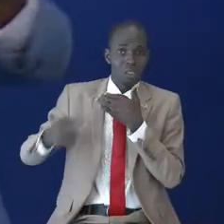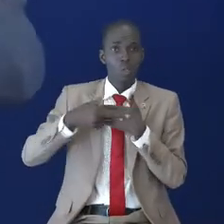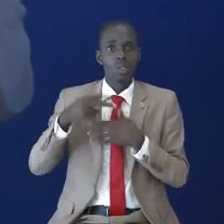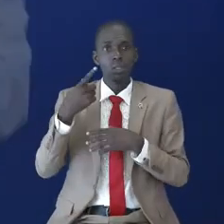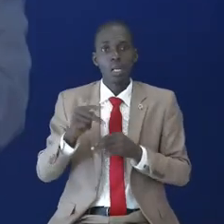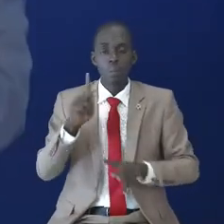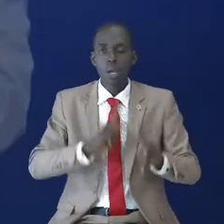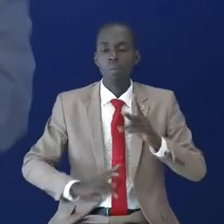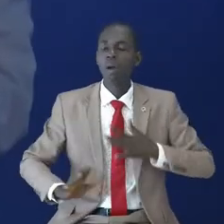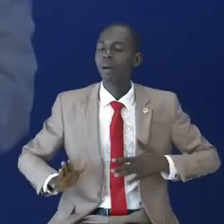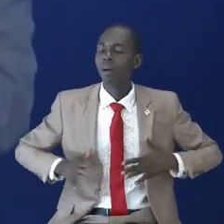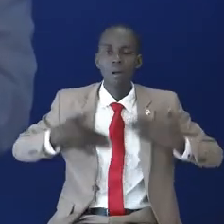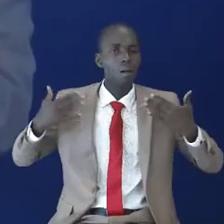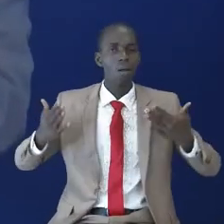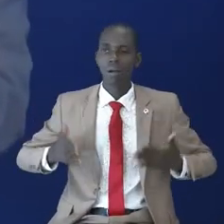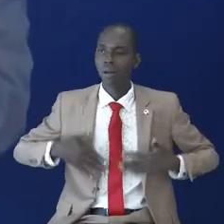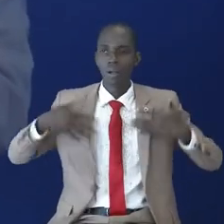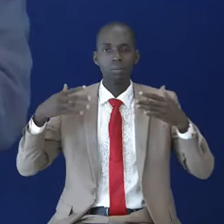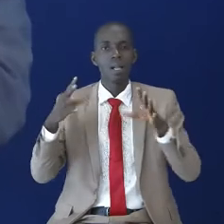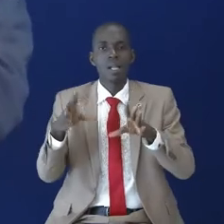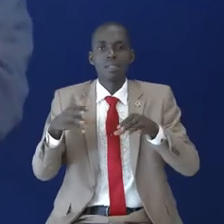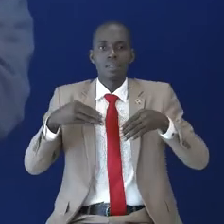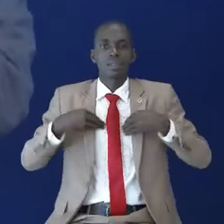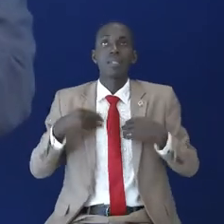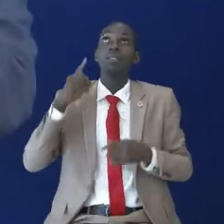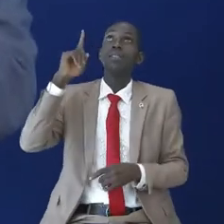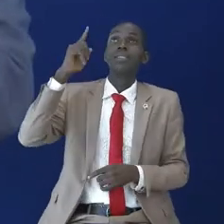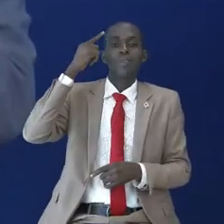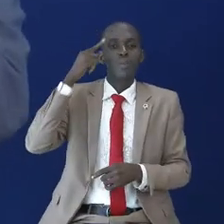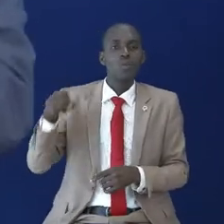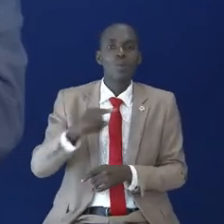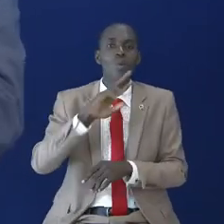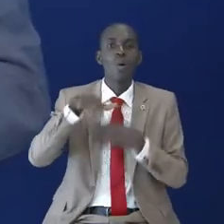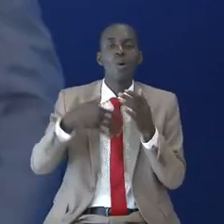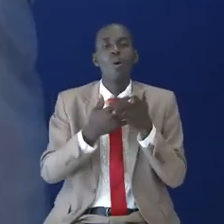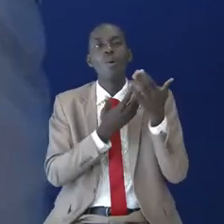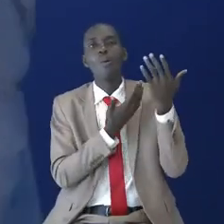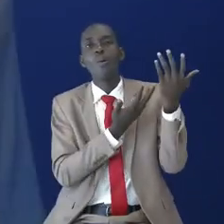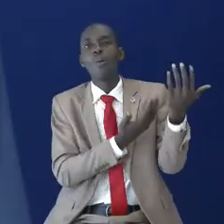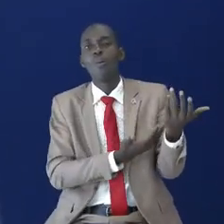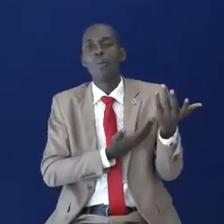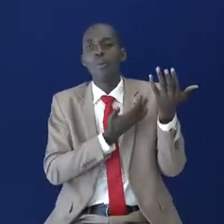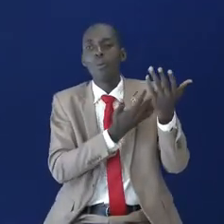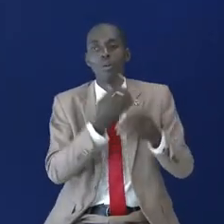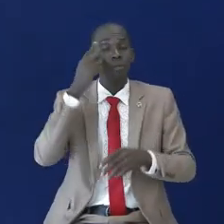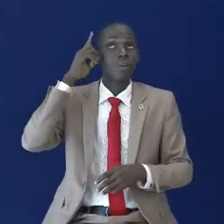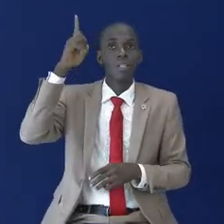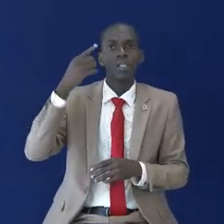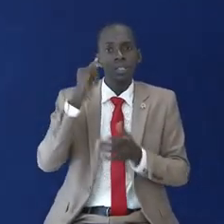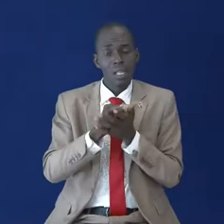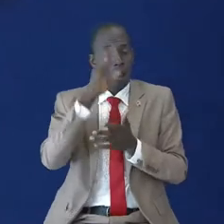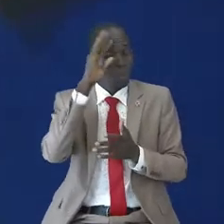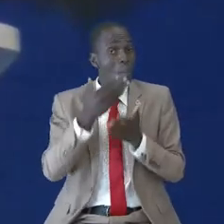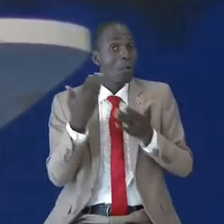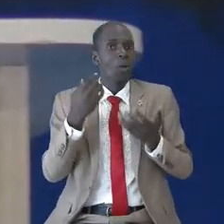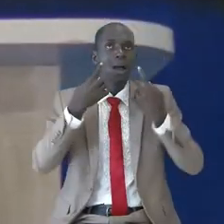gladly received him, but they were all waiting for him. That man went around and told everybody,